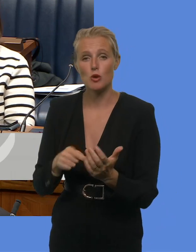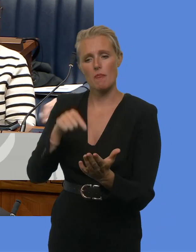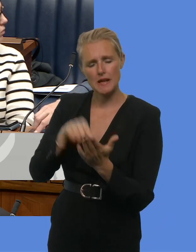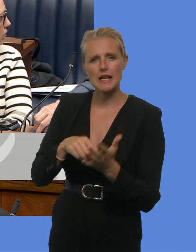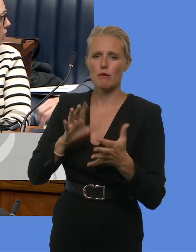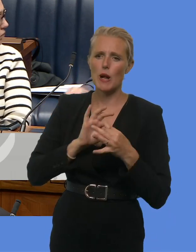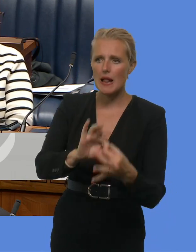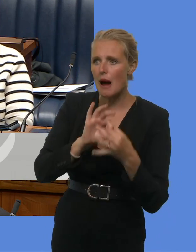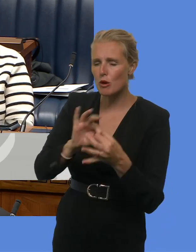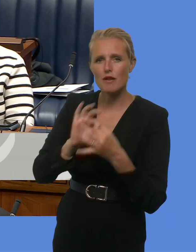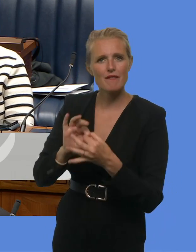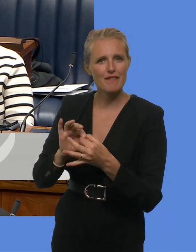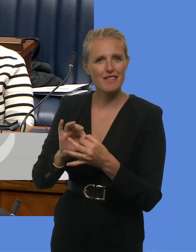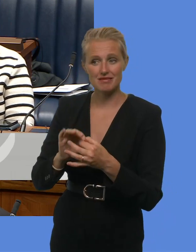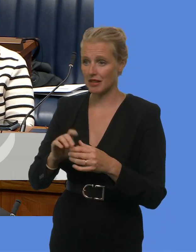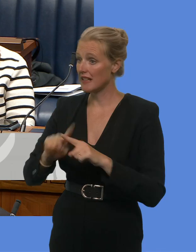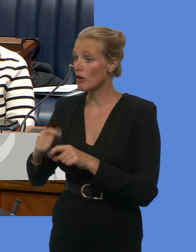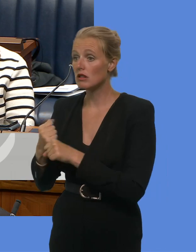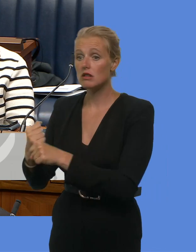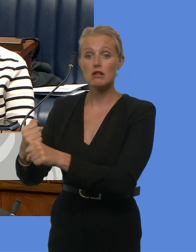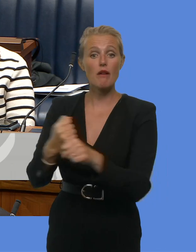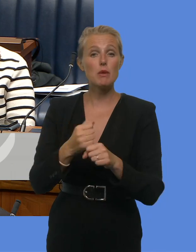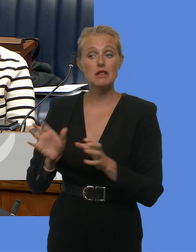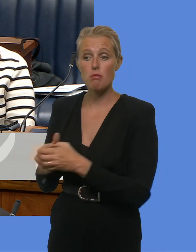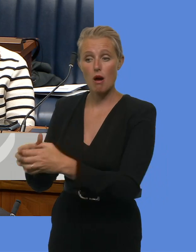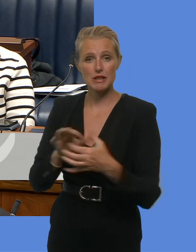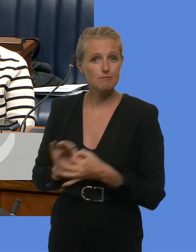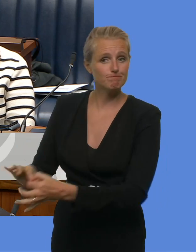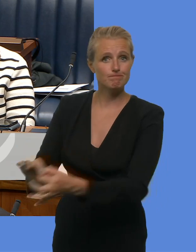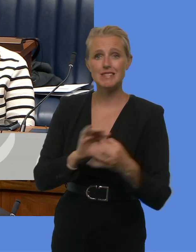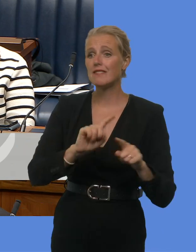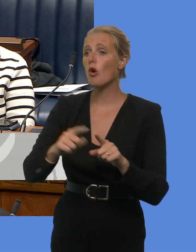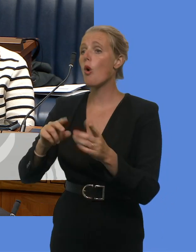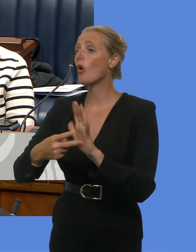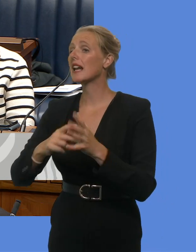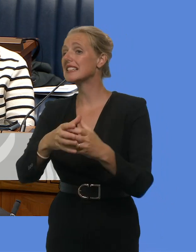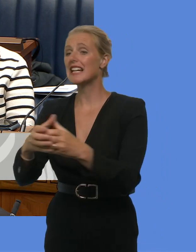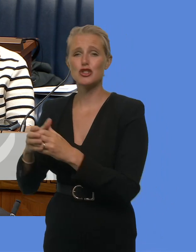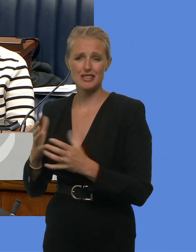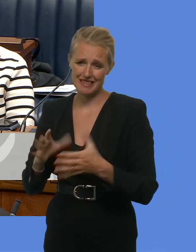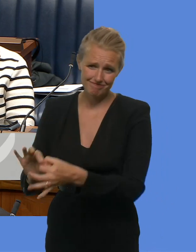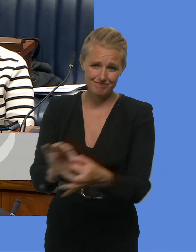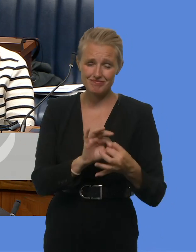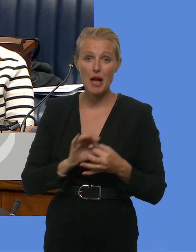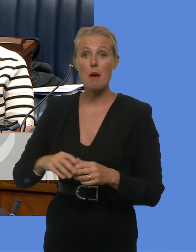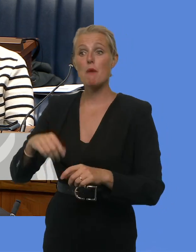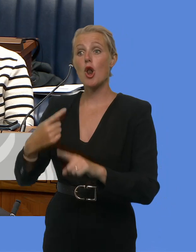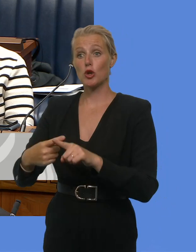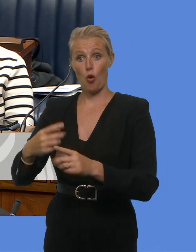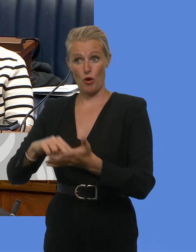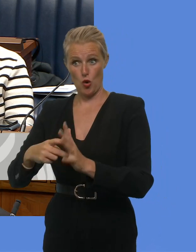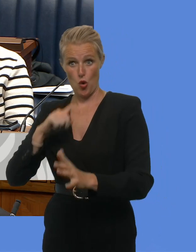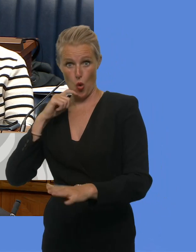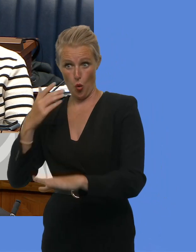collaborative. It has to be cross-departmental, cross-agency, but it has to be hand in hand with the organisations that roll out these programmes. It has to